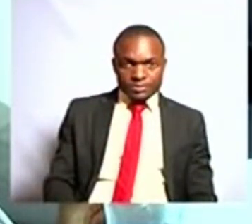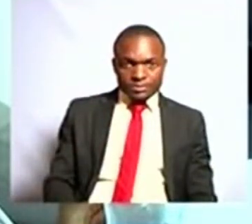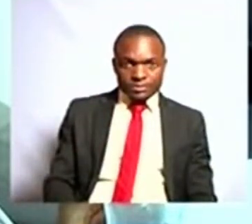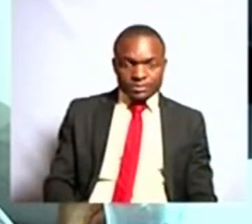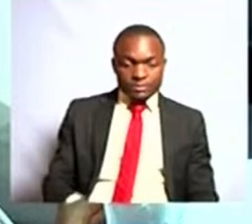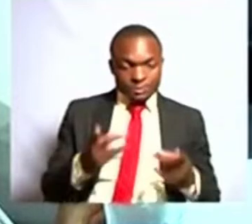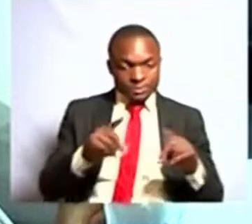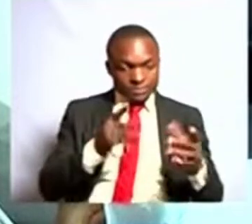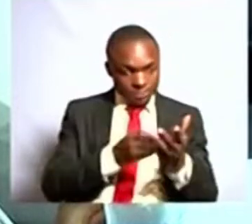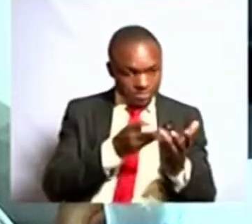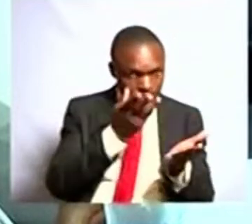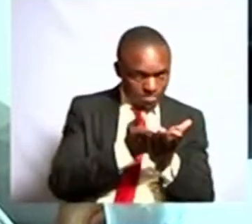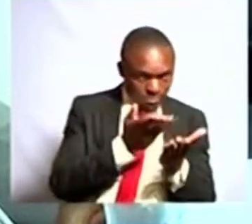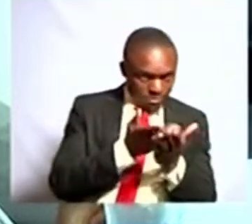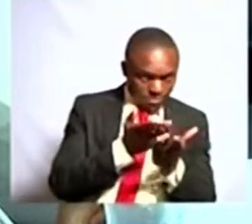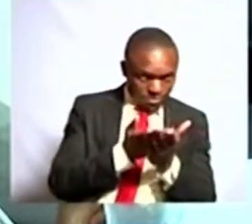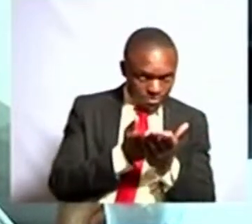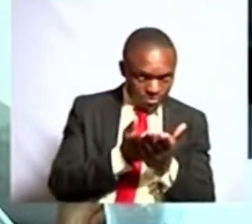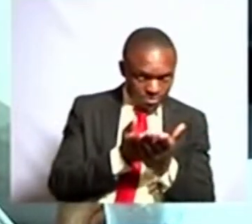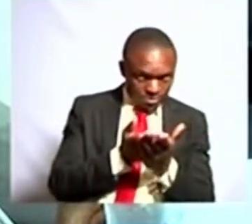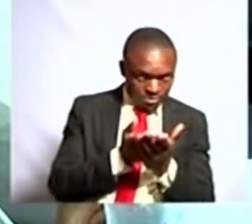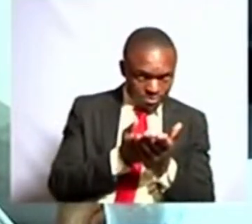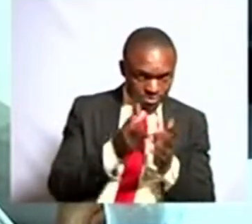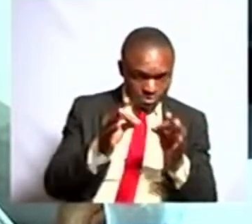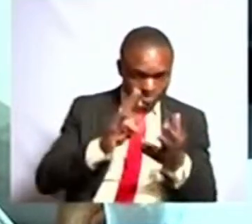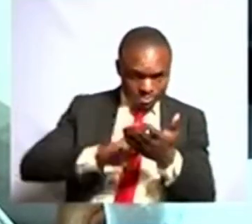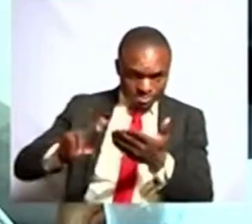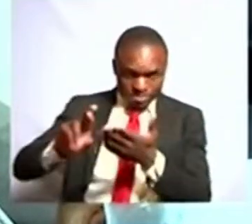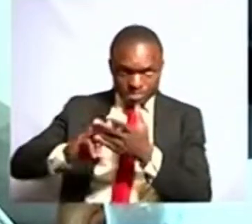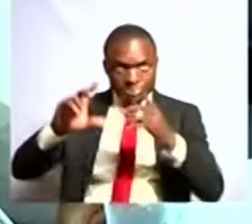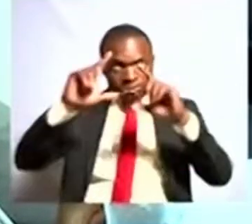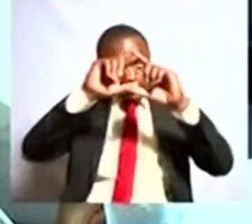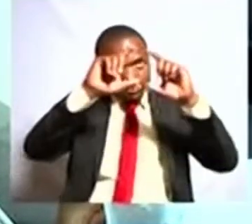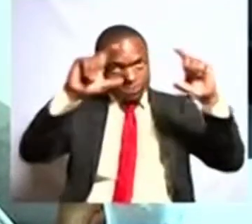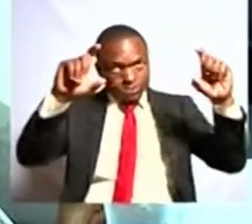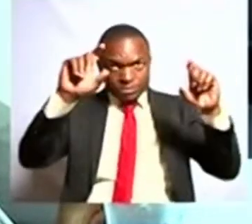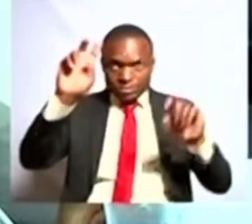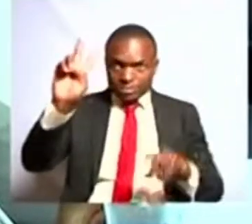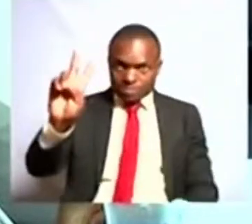when this request was made, if you read paragraph 2,